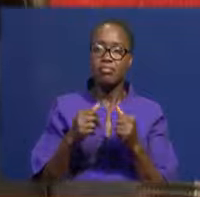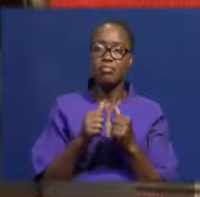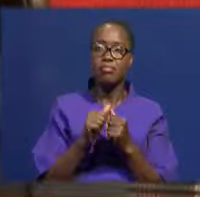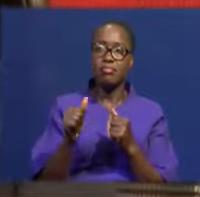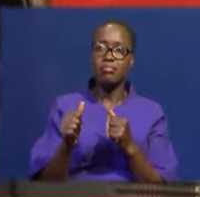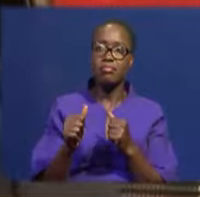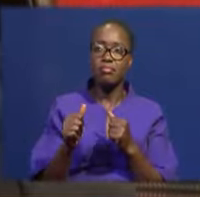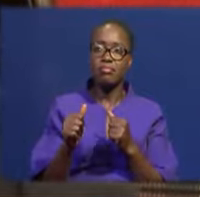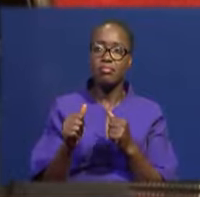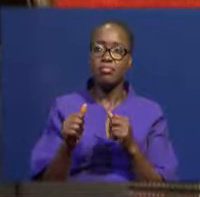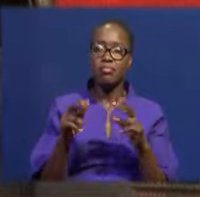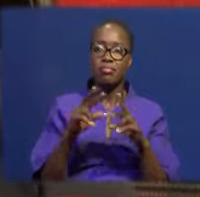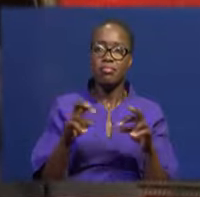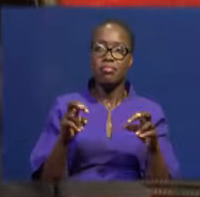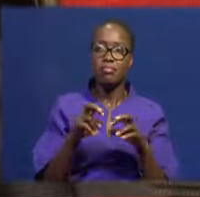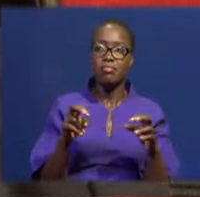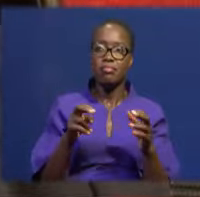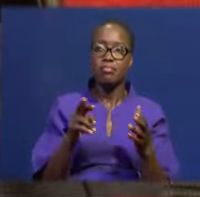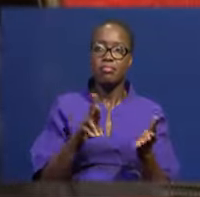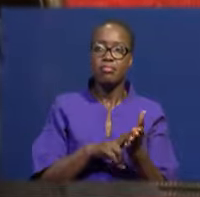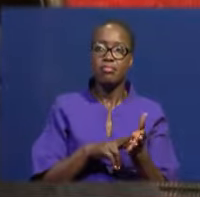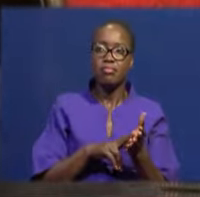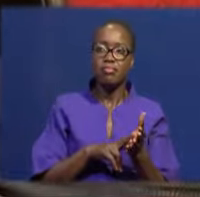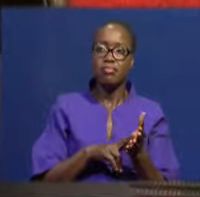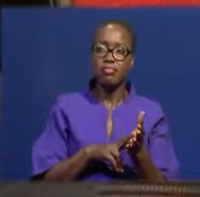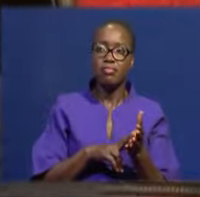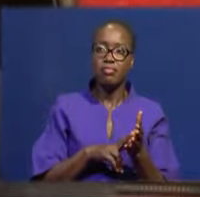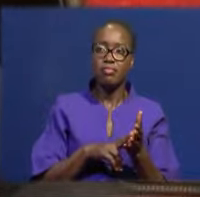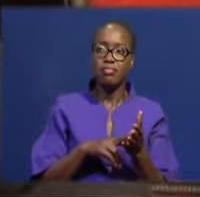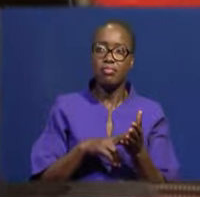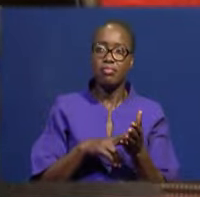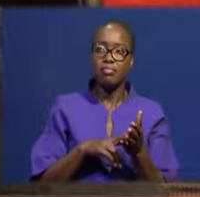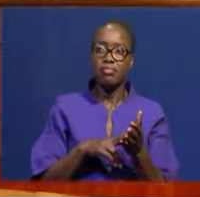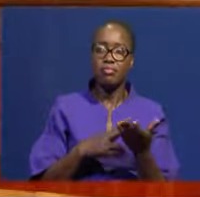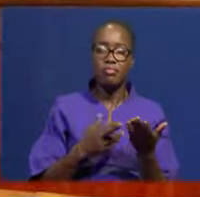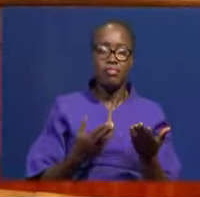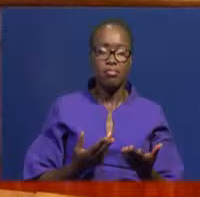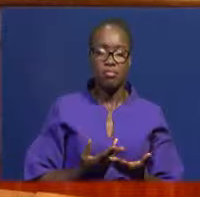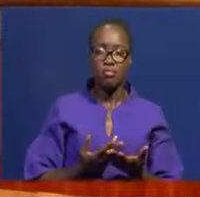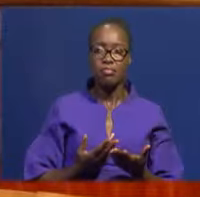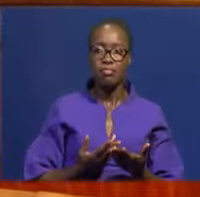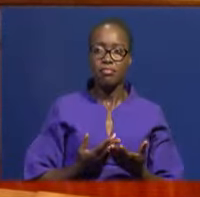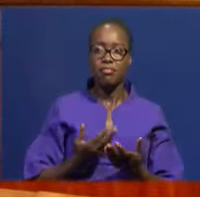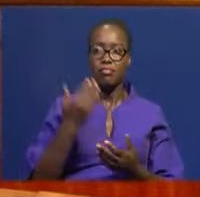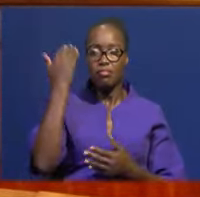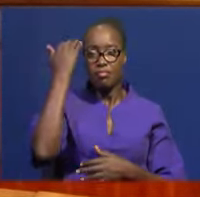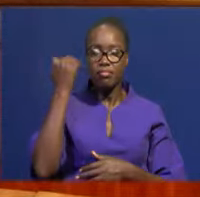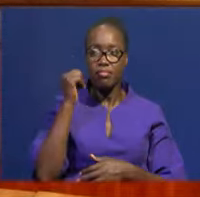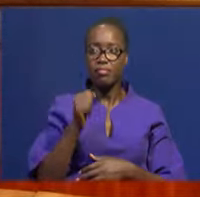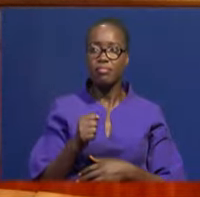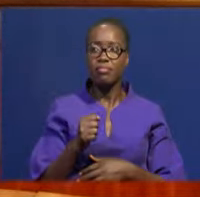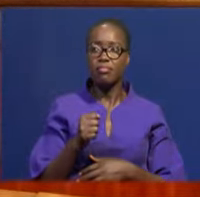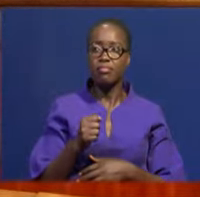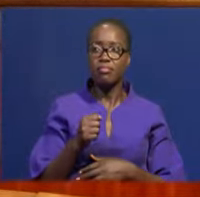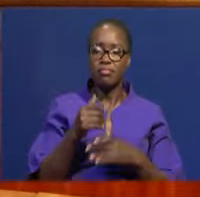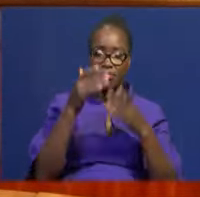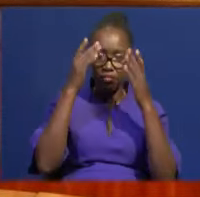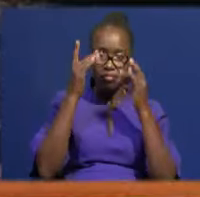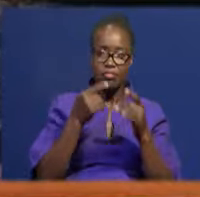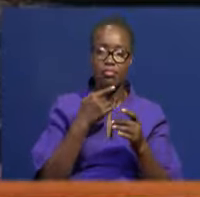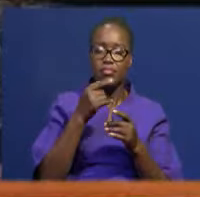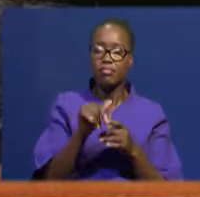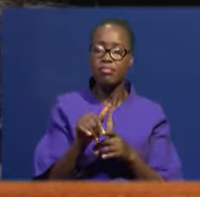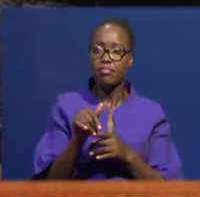15,715. On cross-examination, he reiterated what he had said in examination in chief. Hakimu Wandia Nyamu katika uamuzi wake